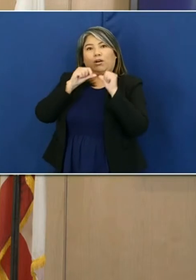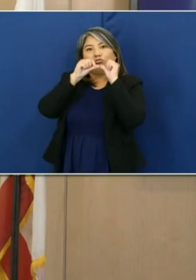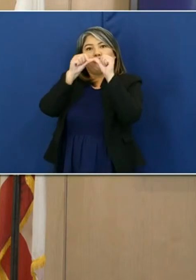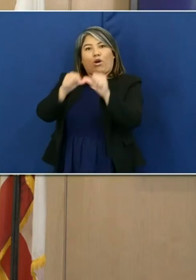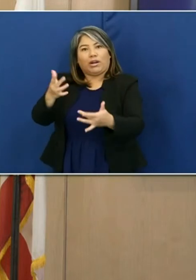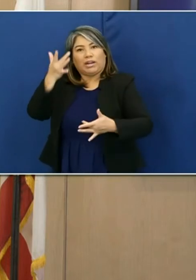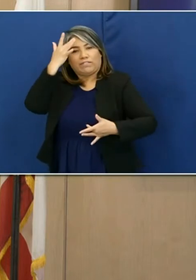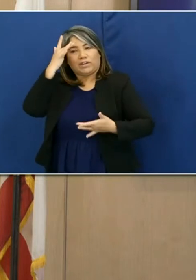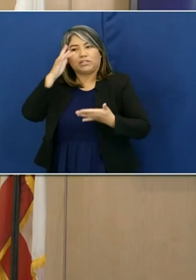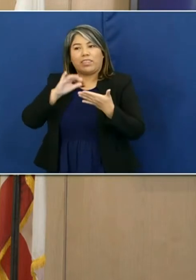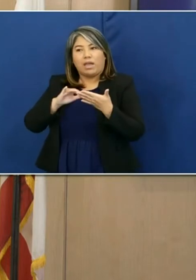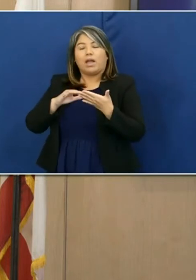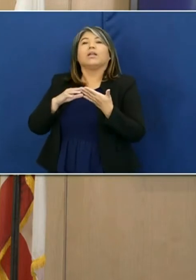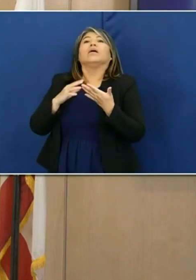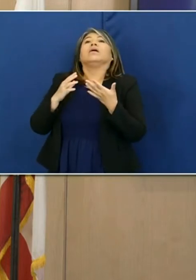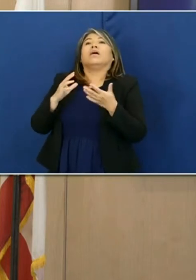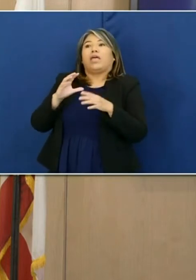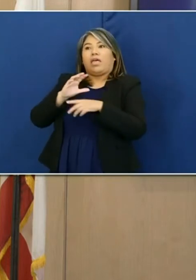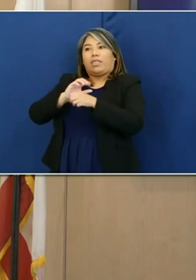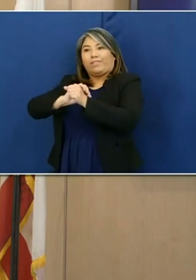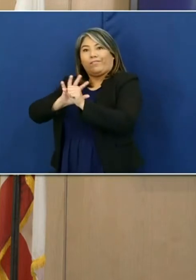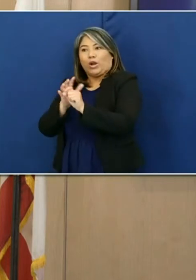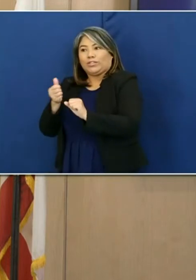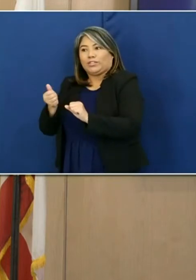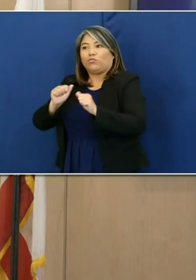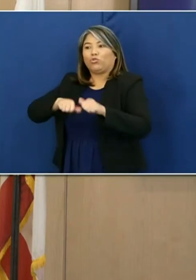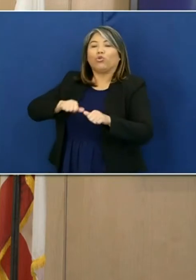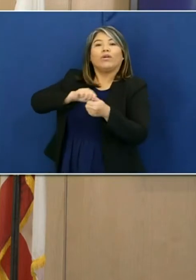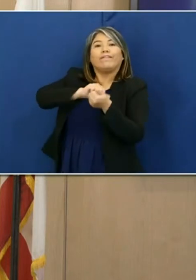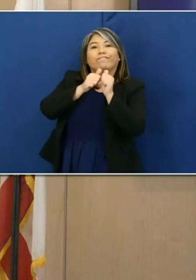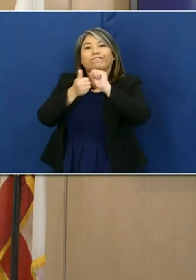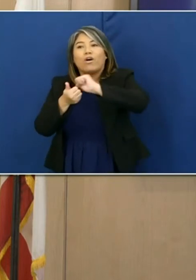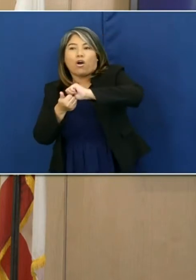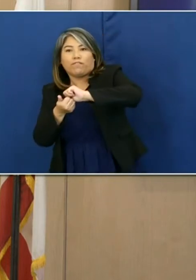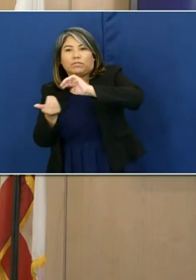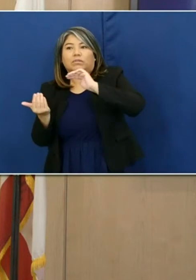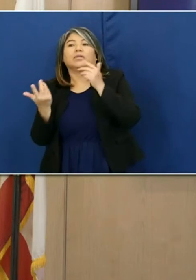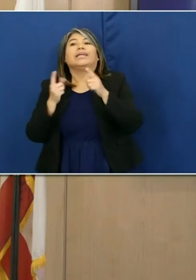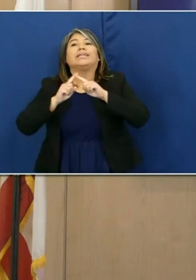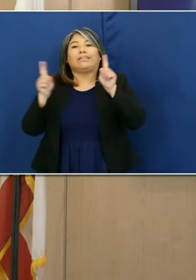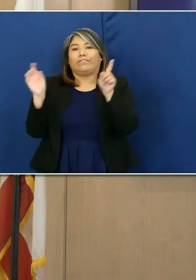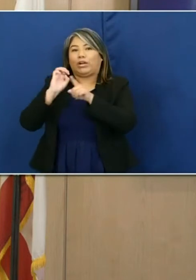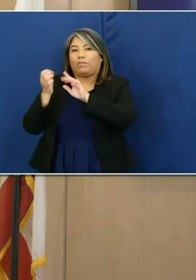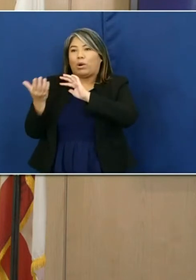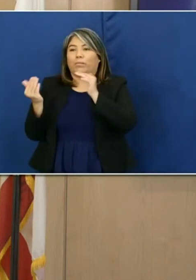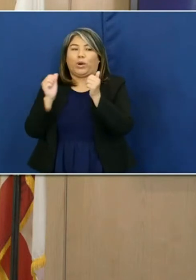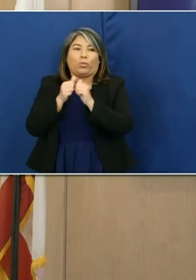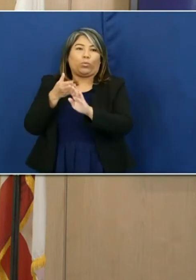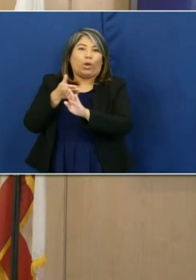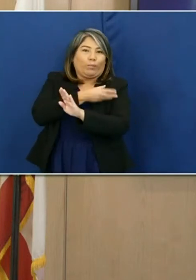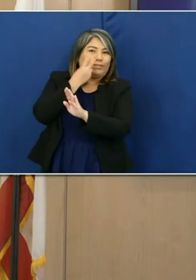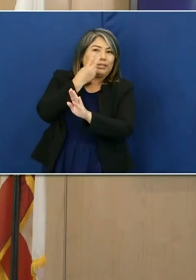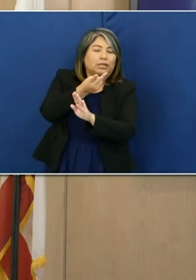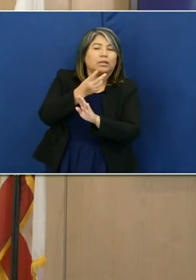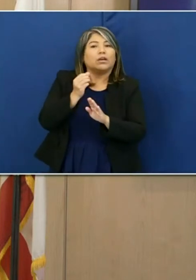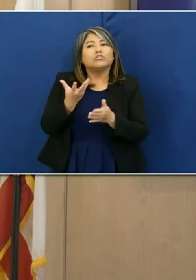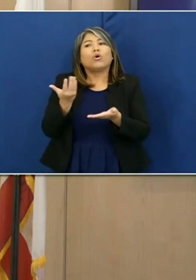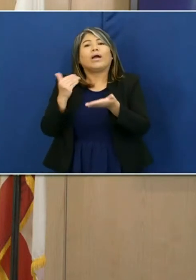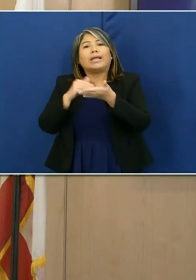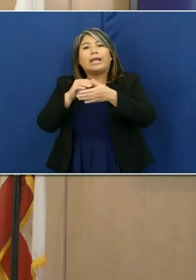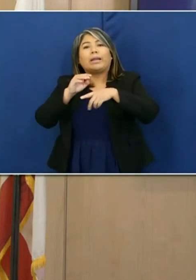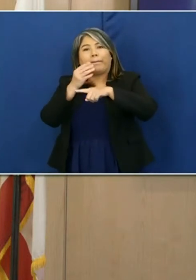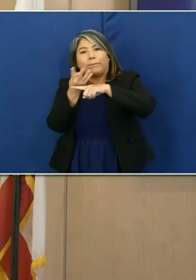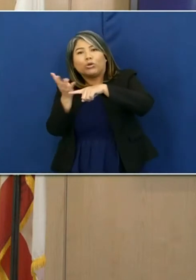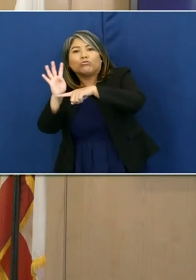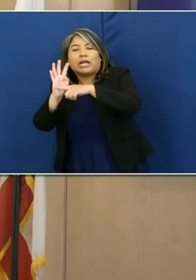virus a chance to evolve in a different environment than what we would typically see. So again, the mutations happen all the time, but